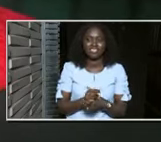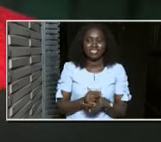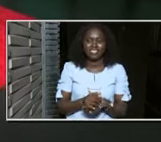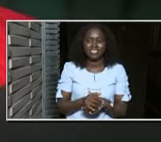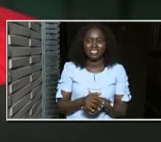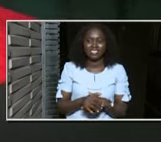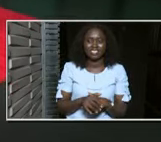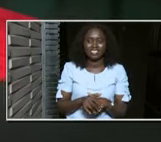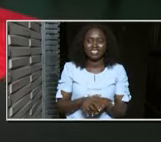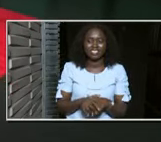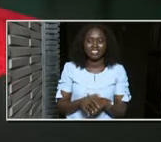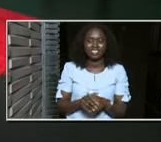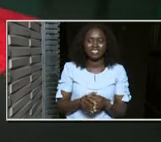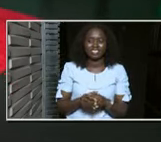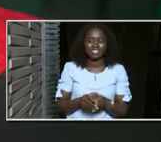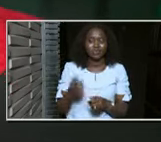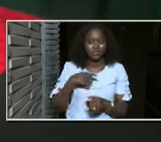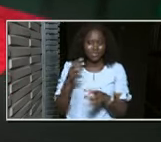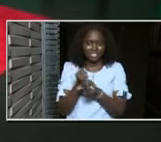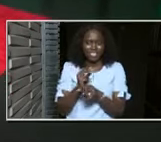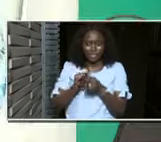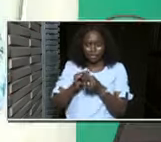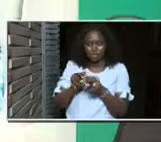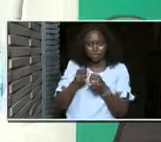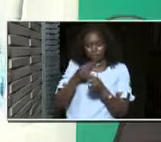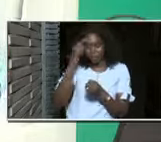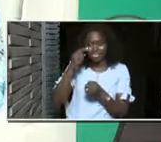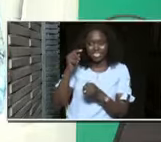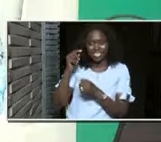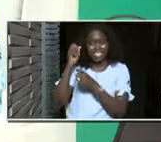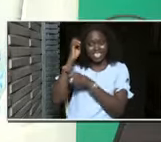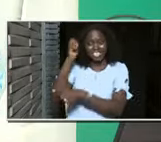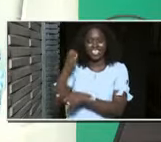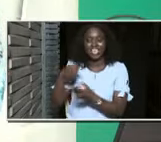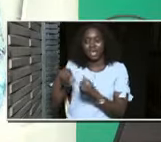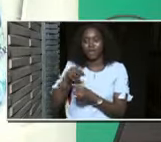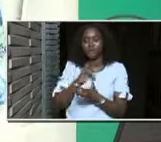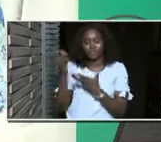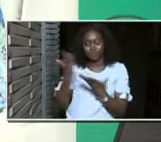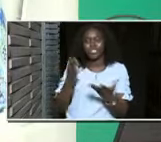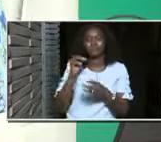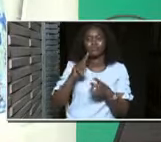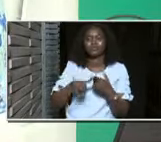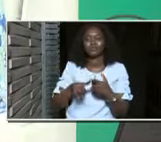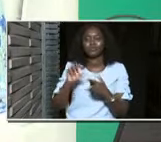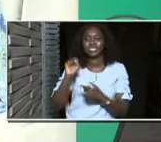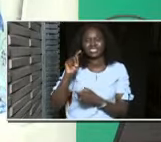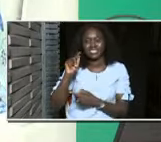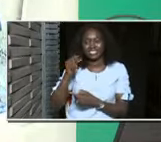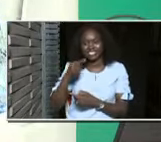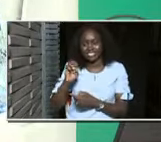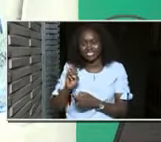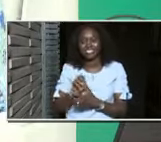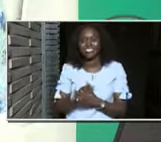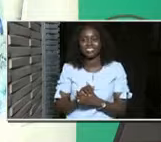Yeah, so he has gone for an assignment. We will take a short break because he's around. I want to bring him on stage. And because my directors are telling me we'll